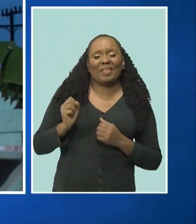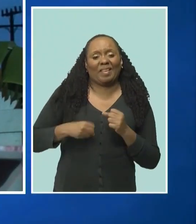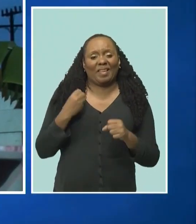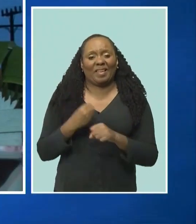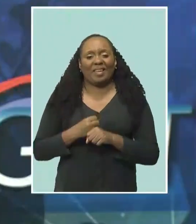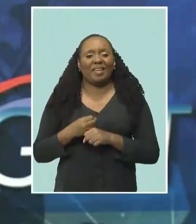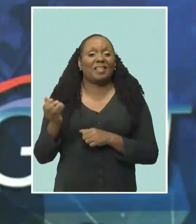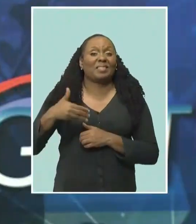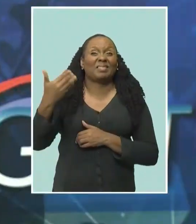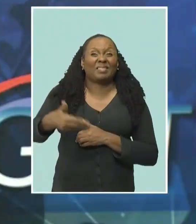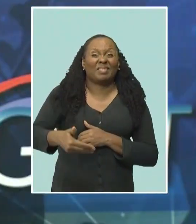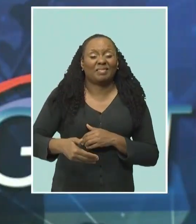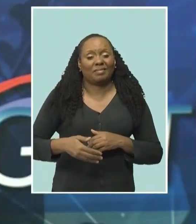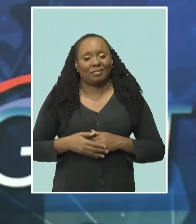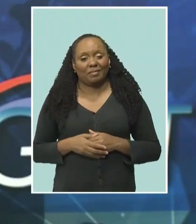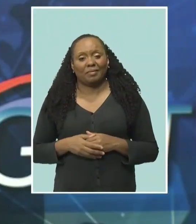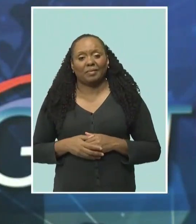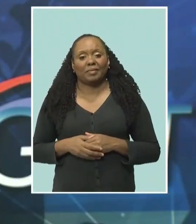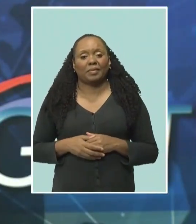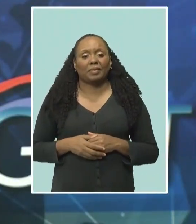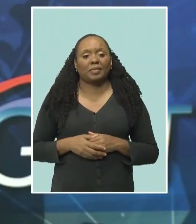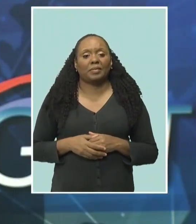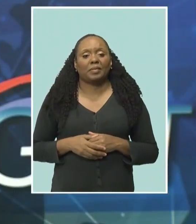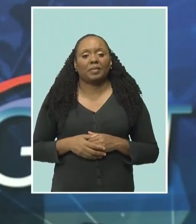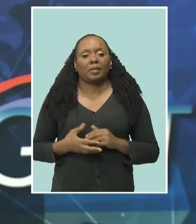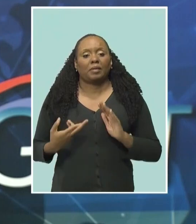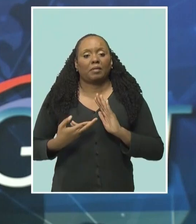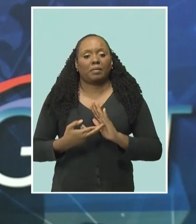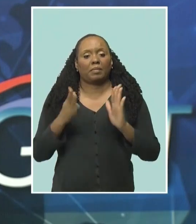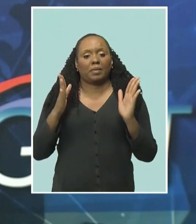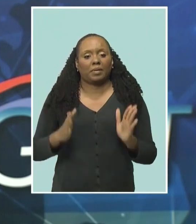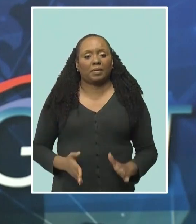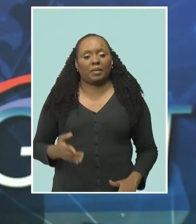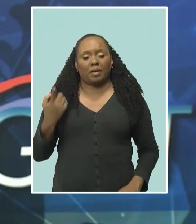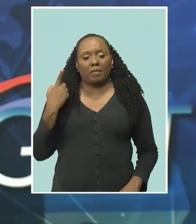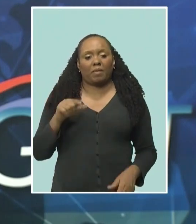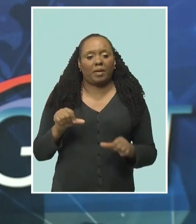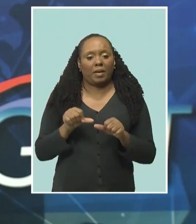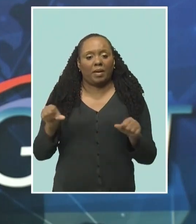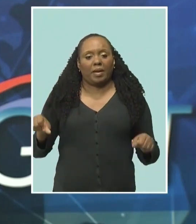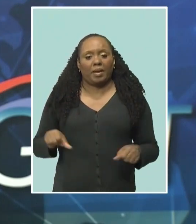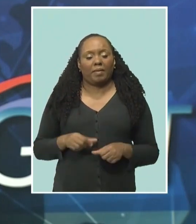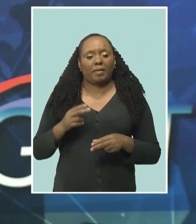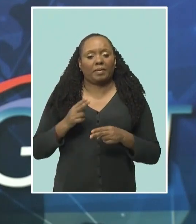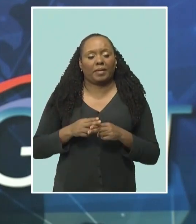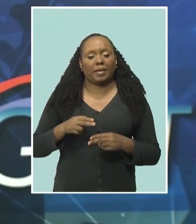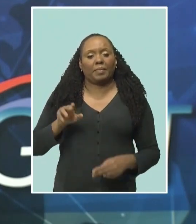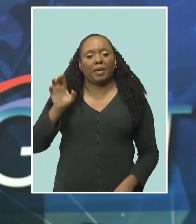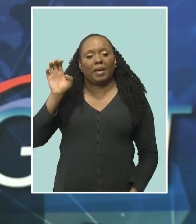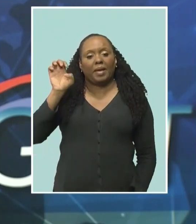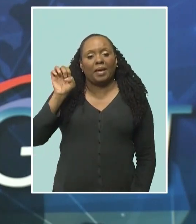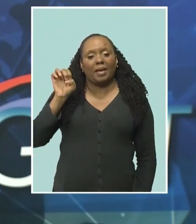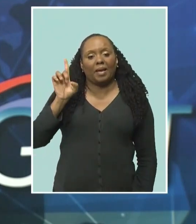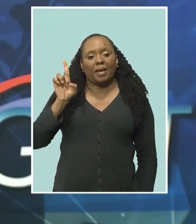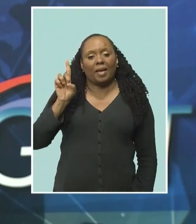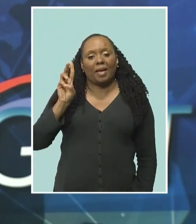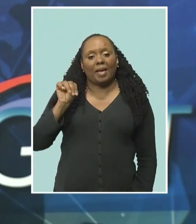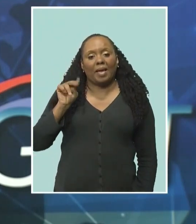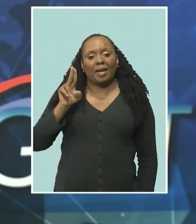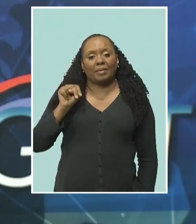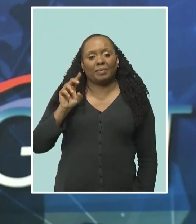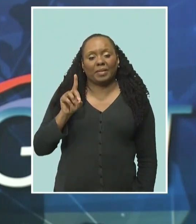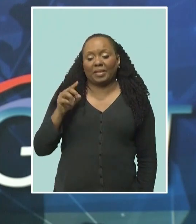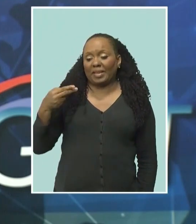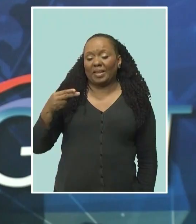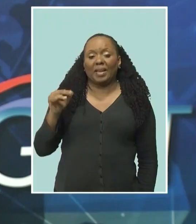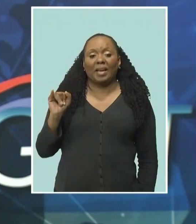years. And parliamentary representative for St. James North, where the school is situated, Edmund Hinkson, congratulated the